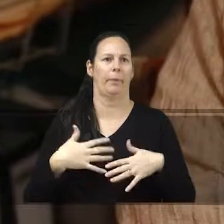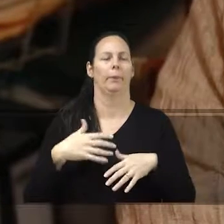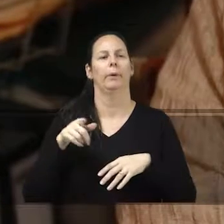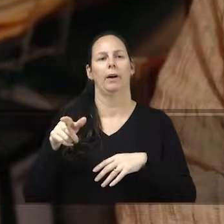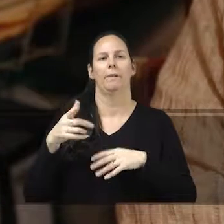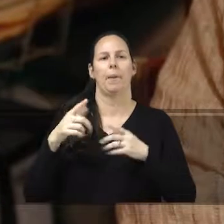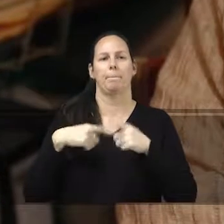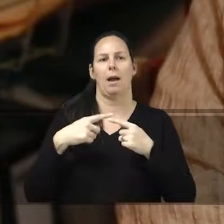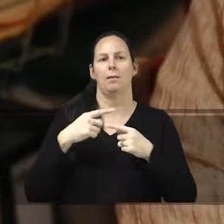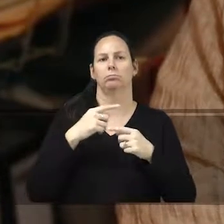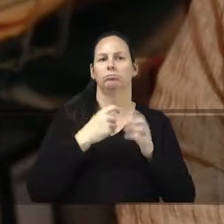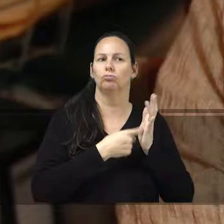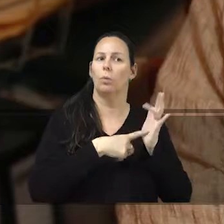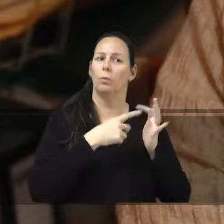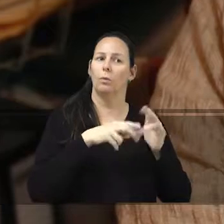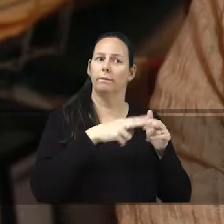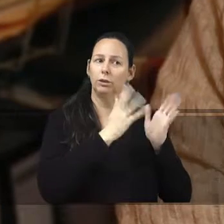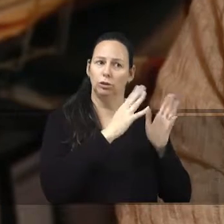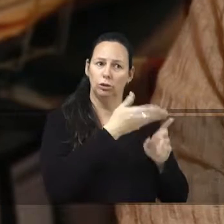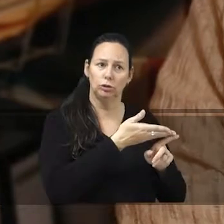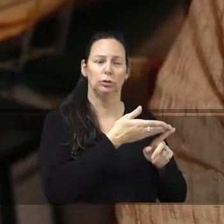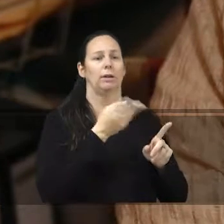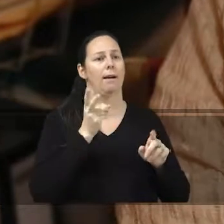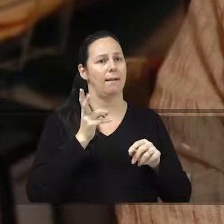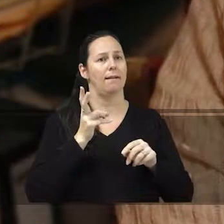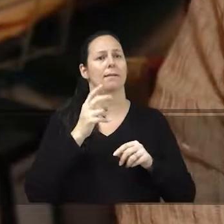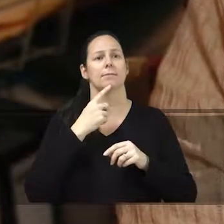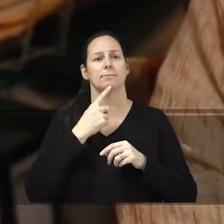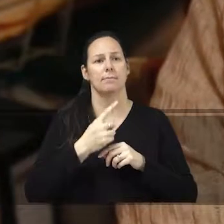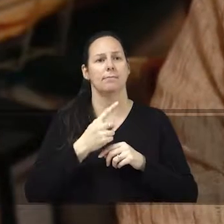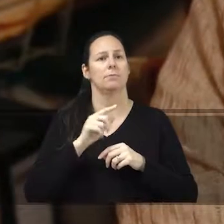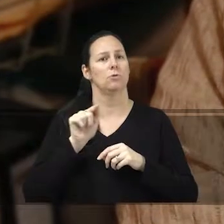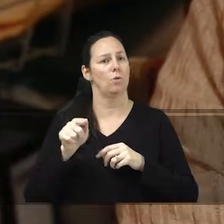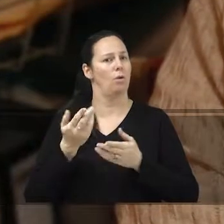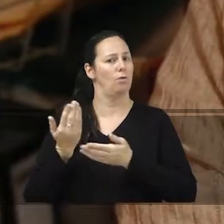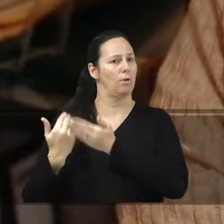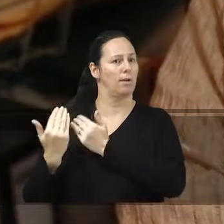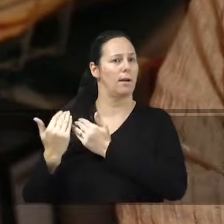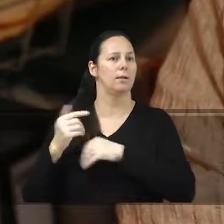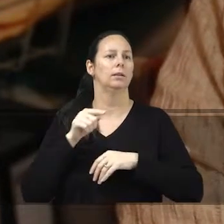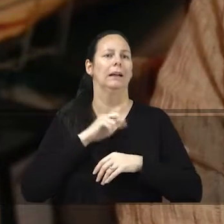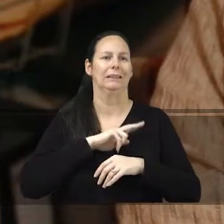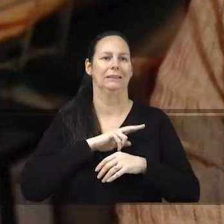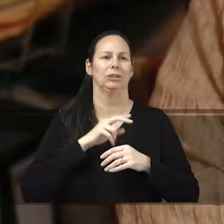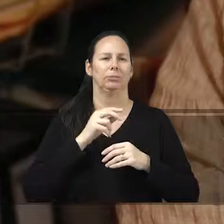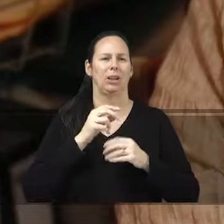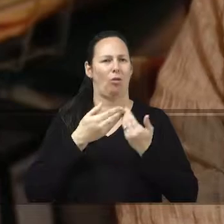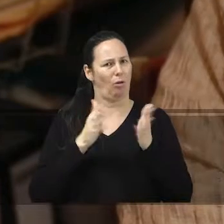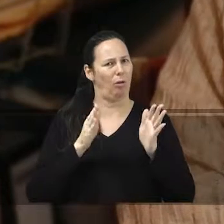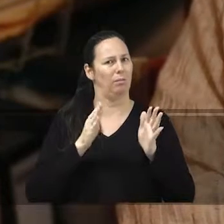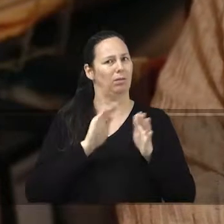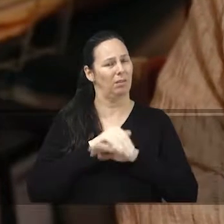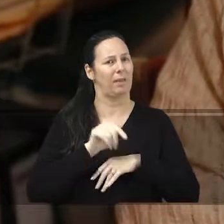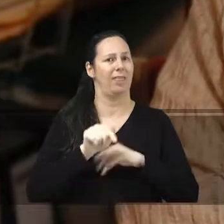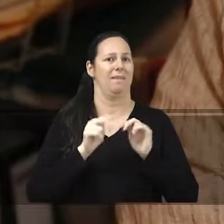I'd said to you earlier, we need to just be open about the fact that that's a big question. And it's